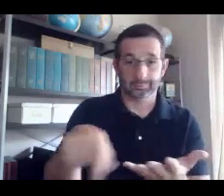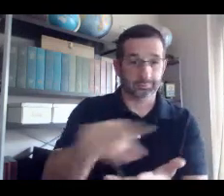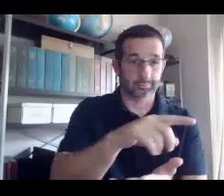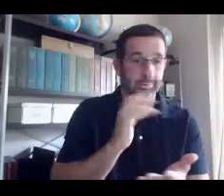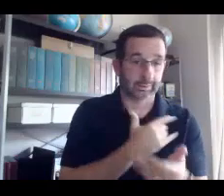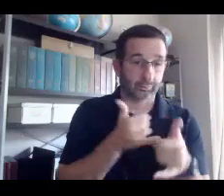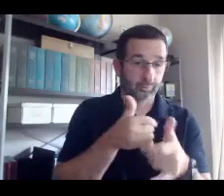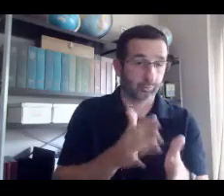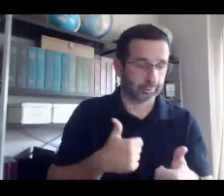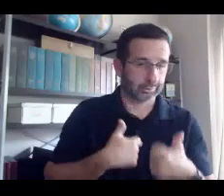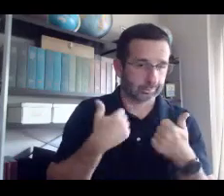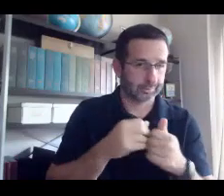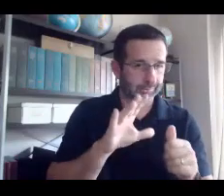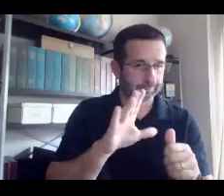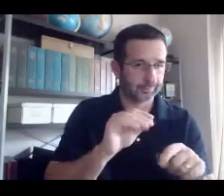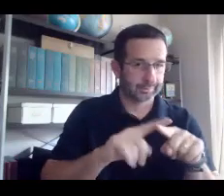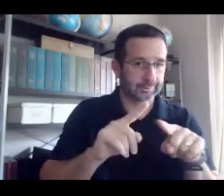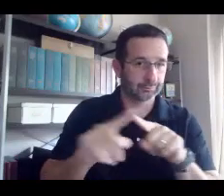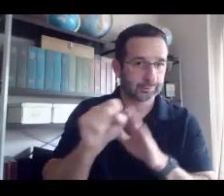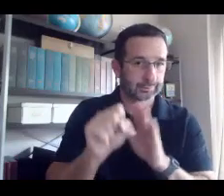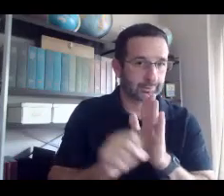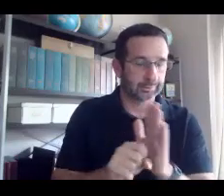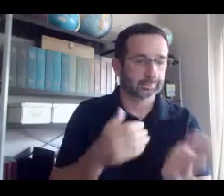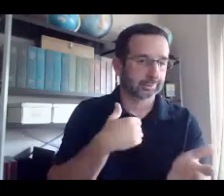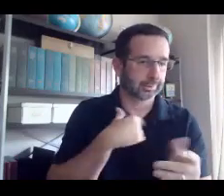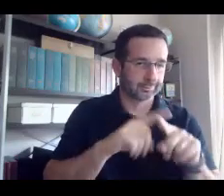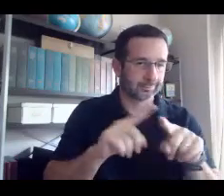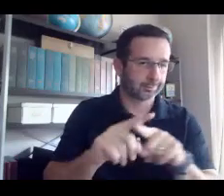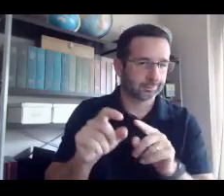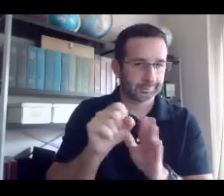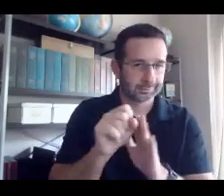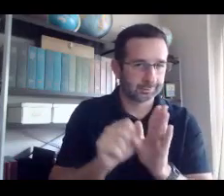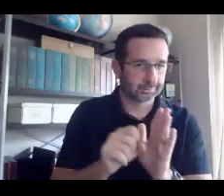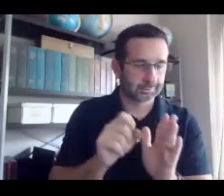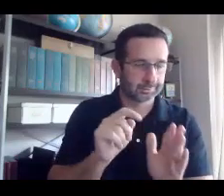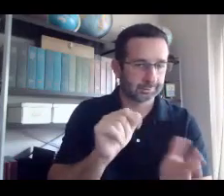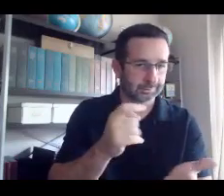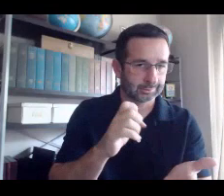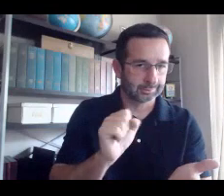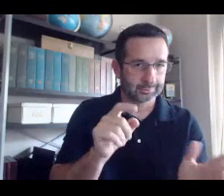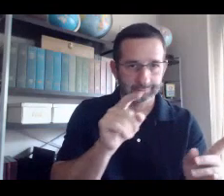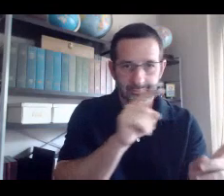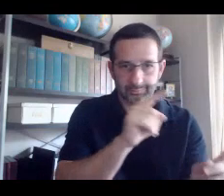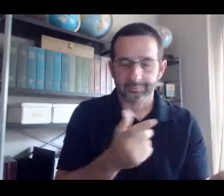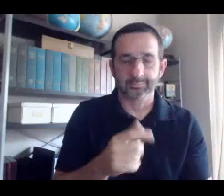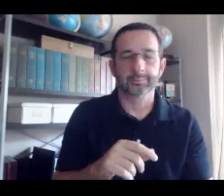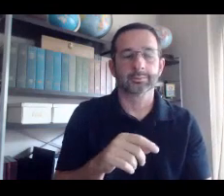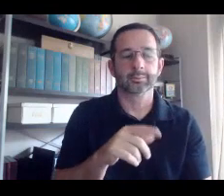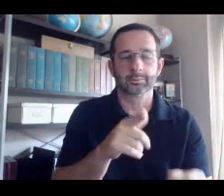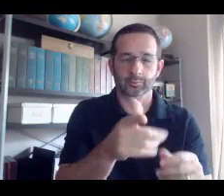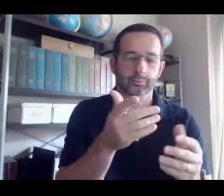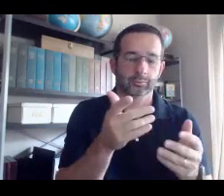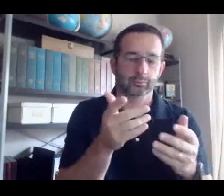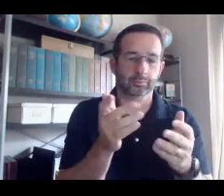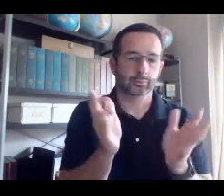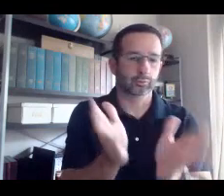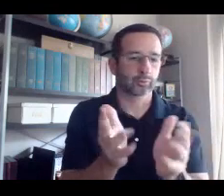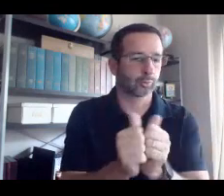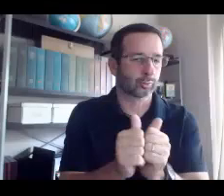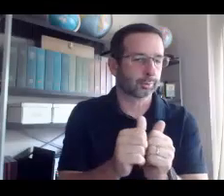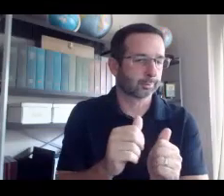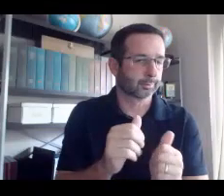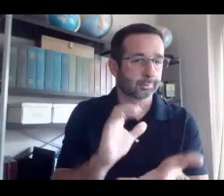impact depends upon individuals. Some of our awardees, we have awardees all over 50 states,